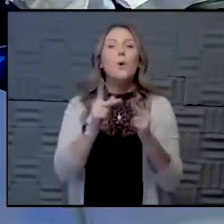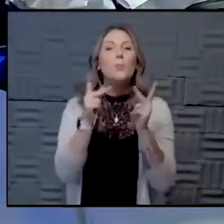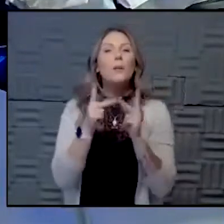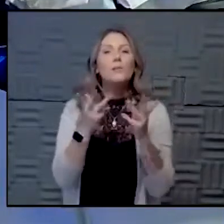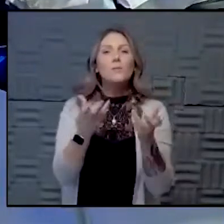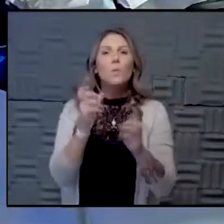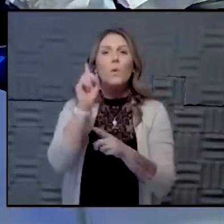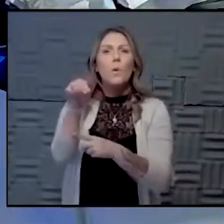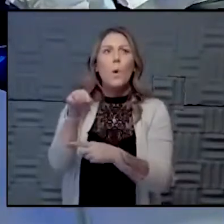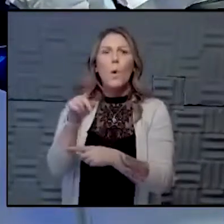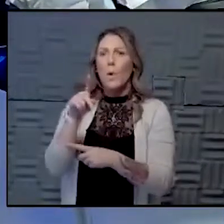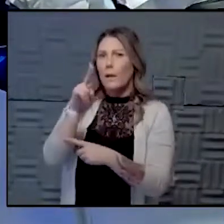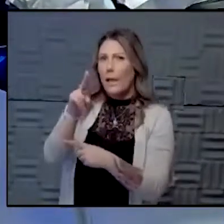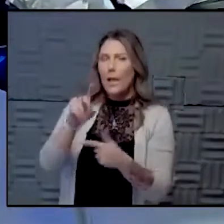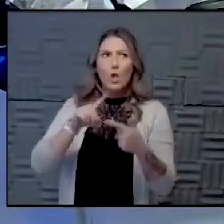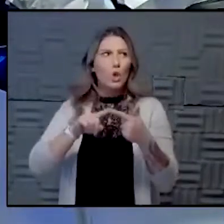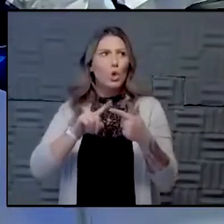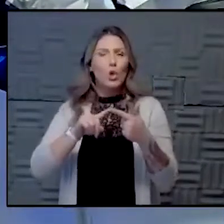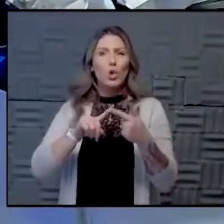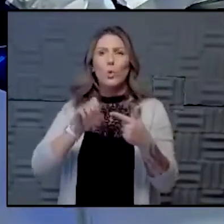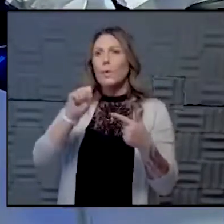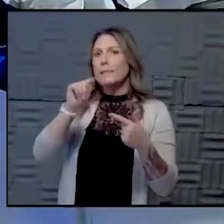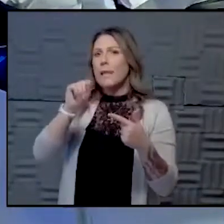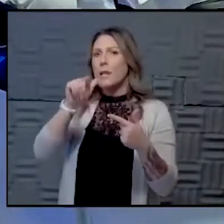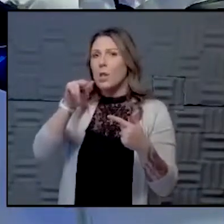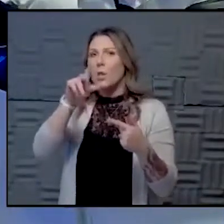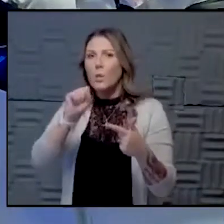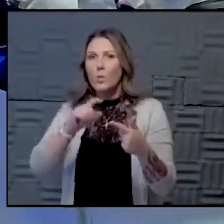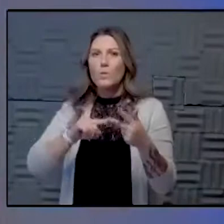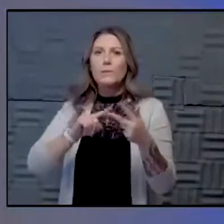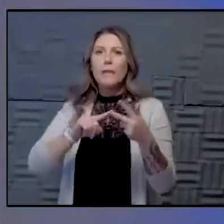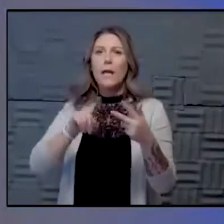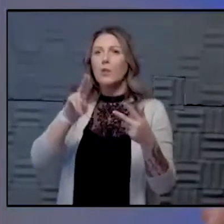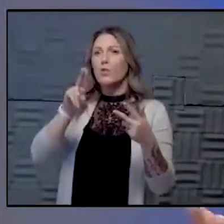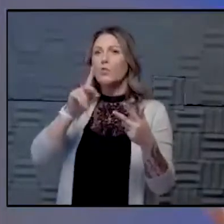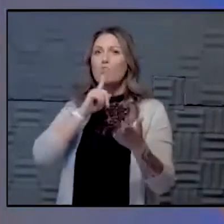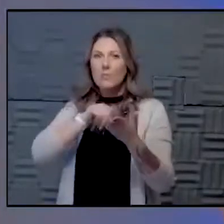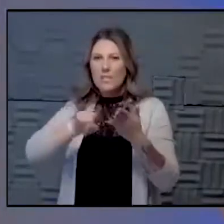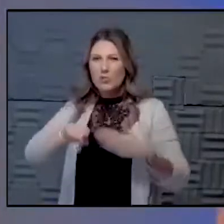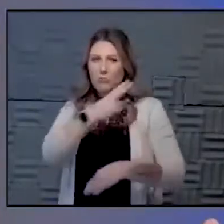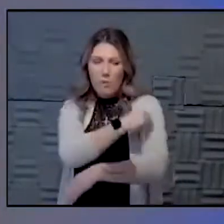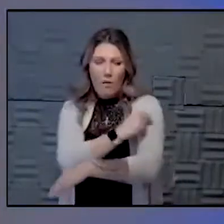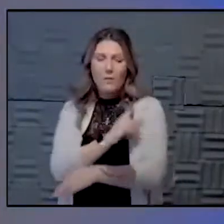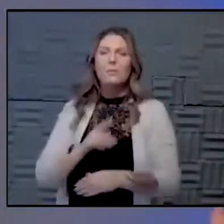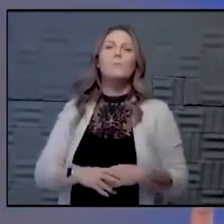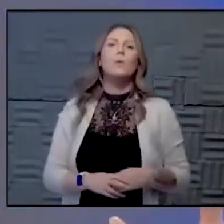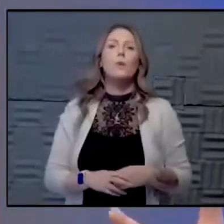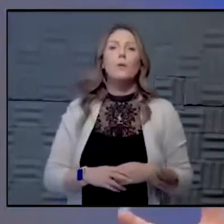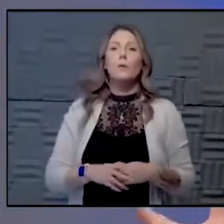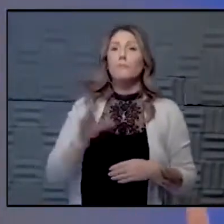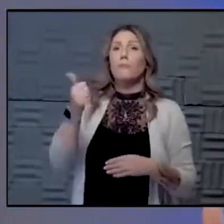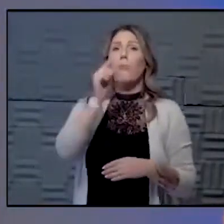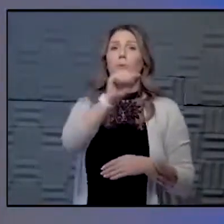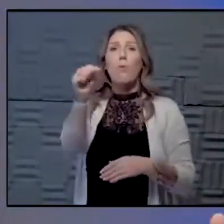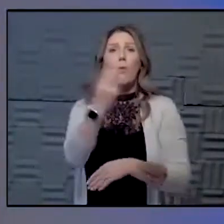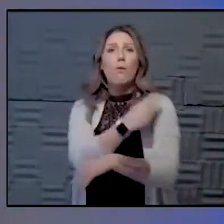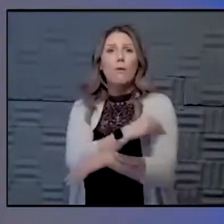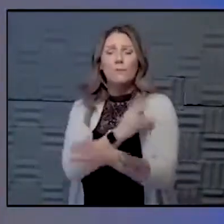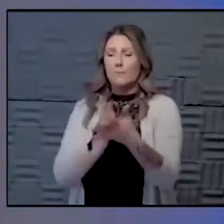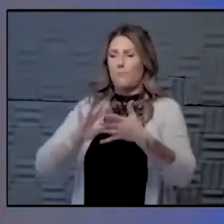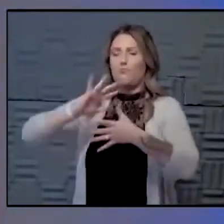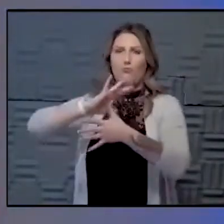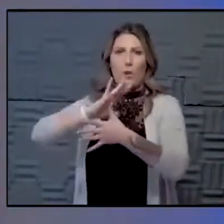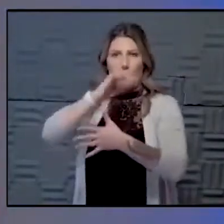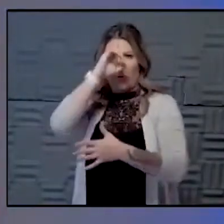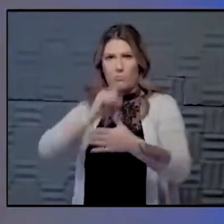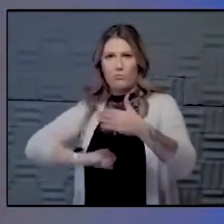KU, Luke's, and Research is a I think, comprehensive right? stroke Yep, center. yep. Okay. And like I said, any of the other hospitals, there's a lot of primary stroke